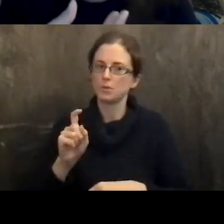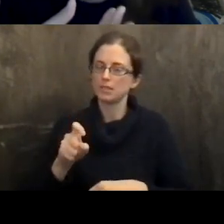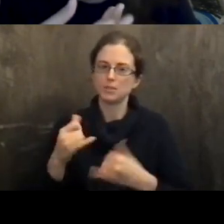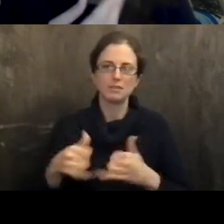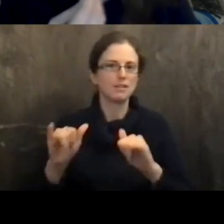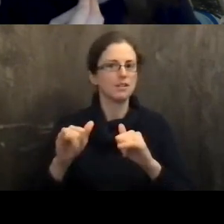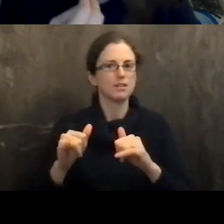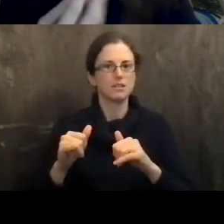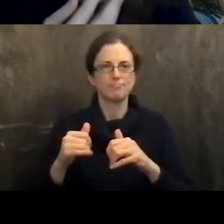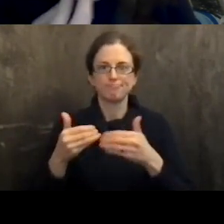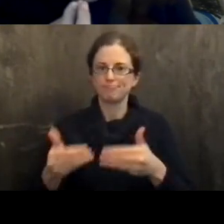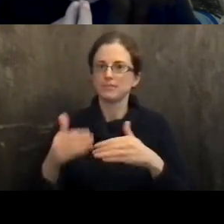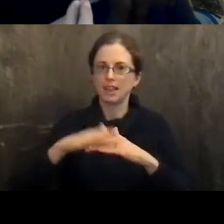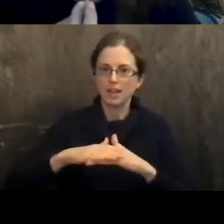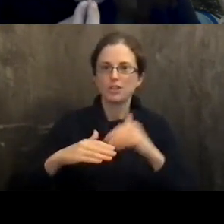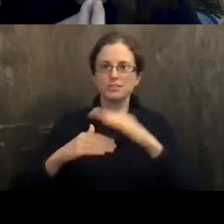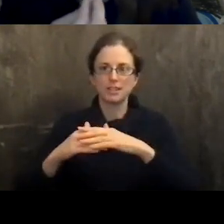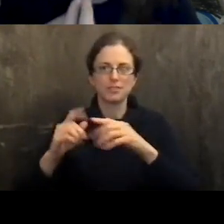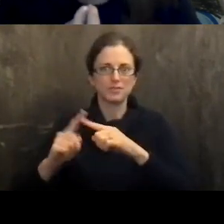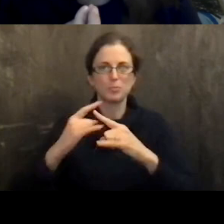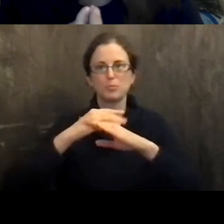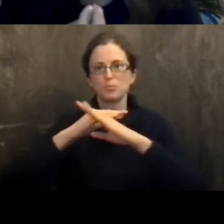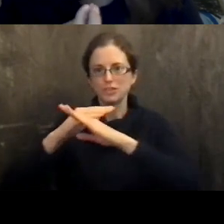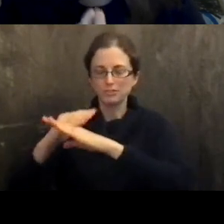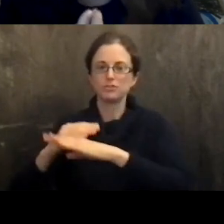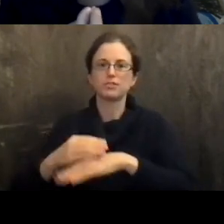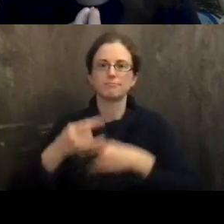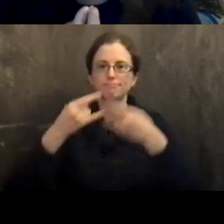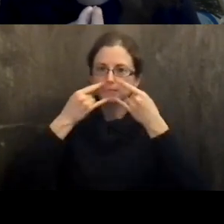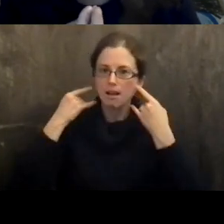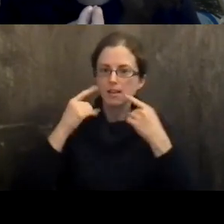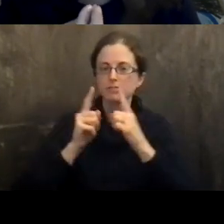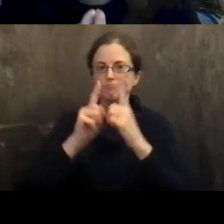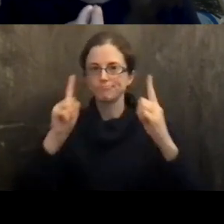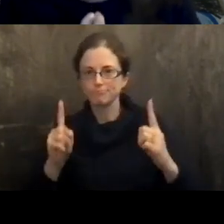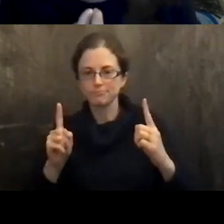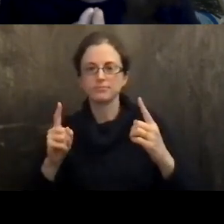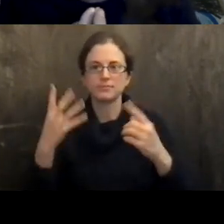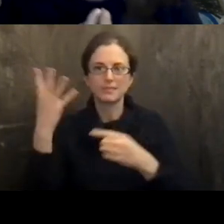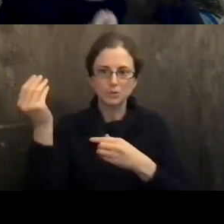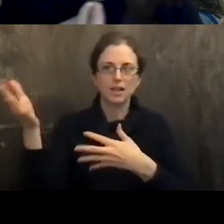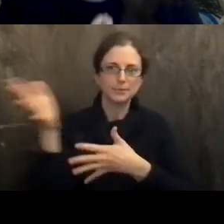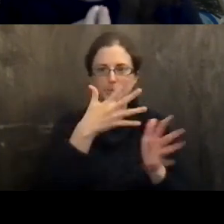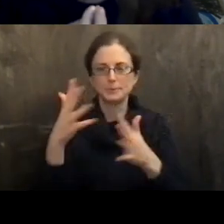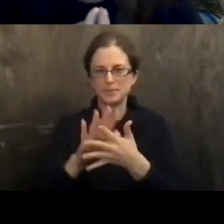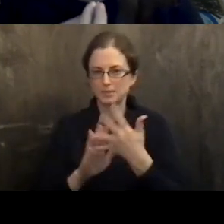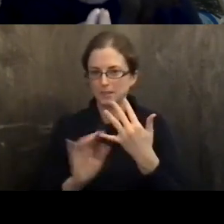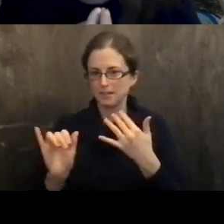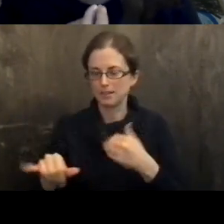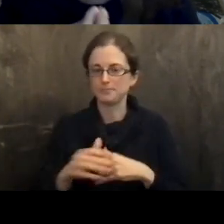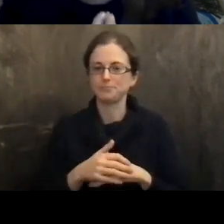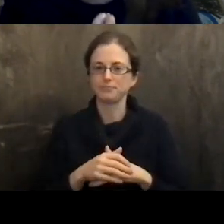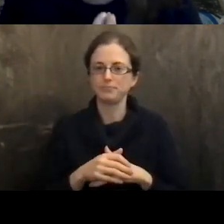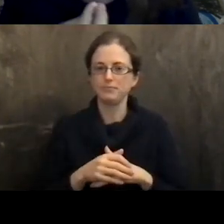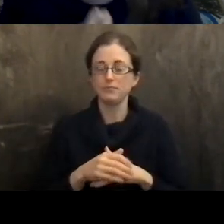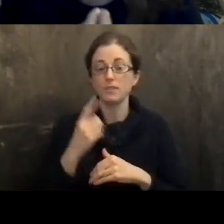again, you know, though it may be more contagious and may be causing more breakthrough infections, so far of the infections of Omicron